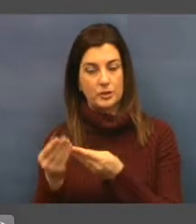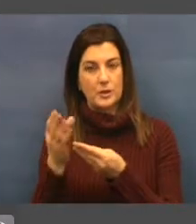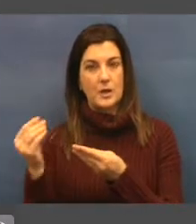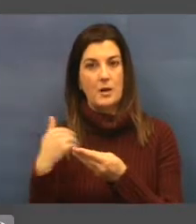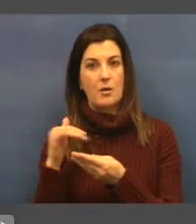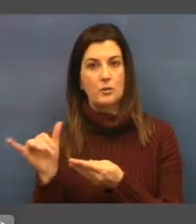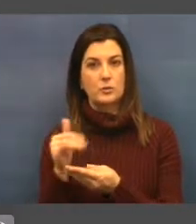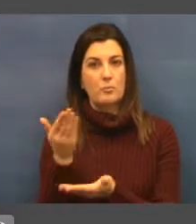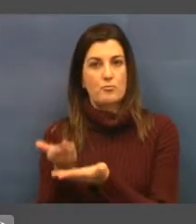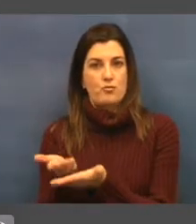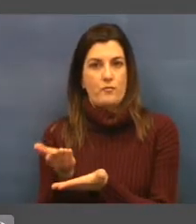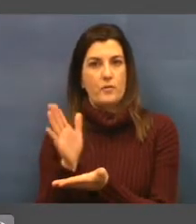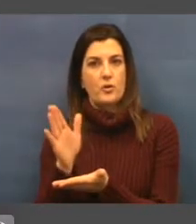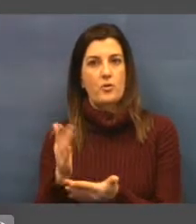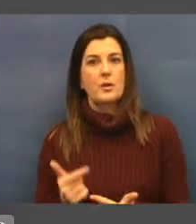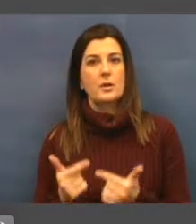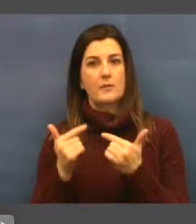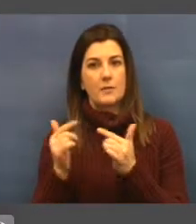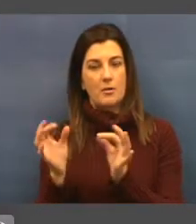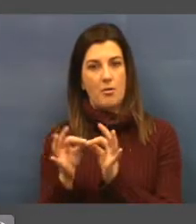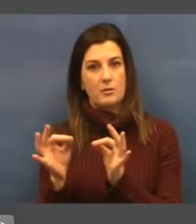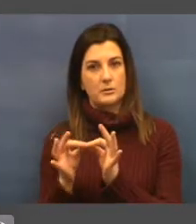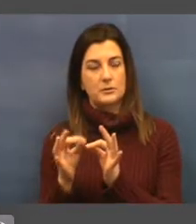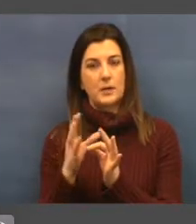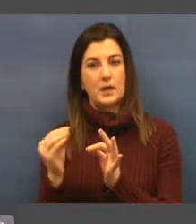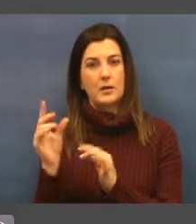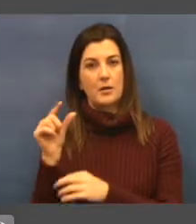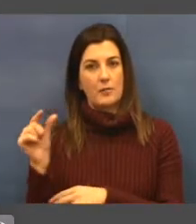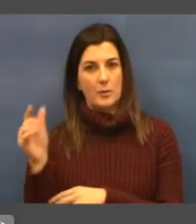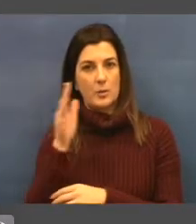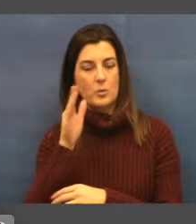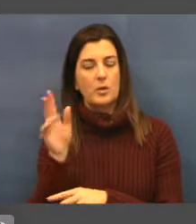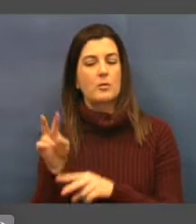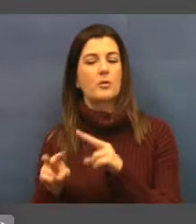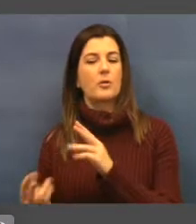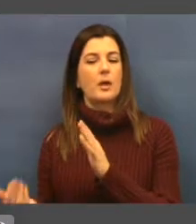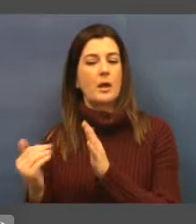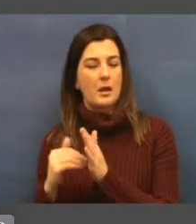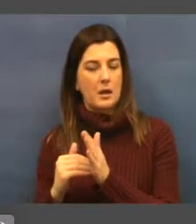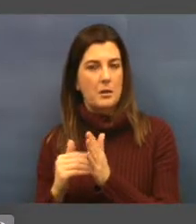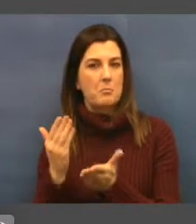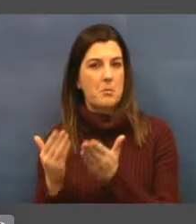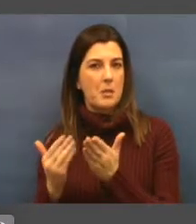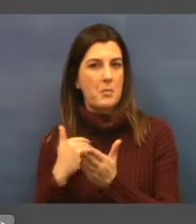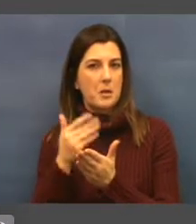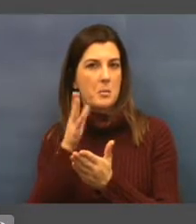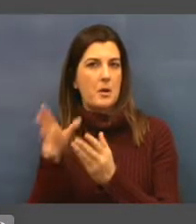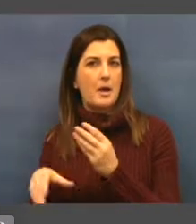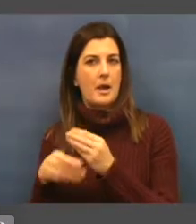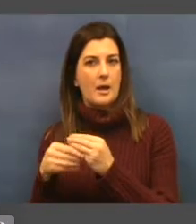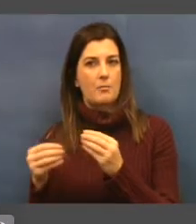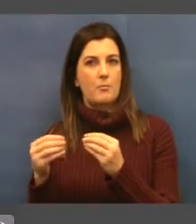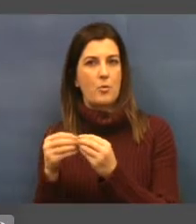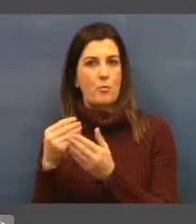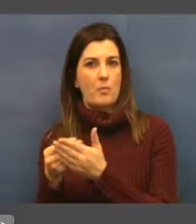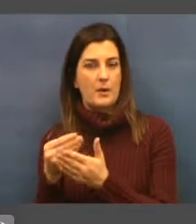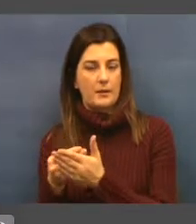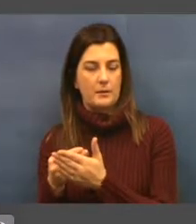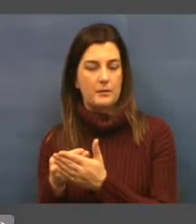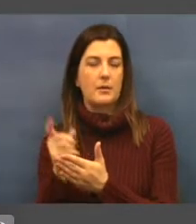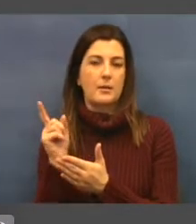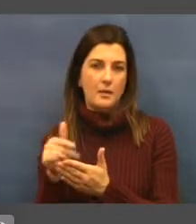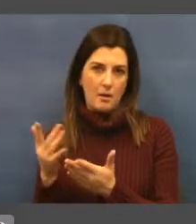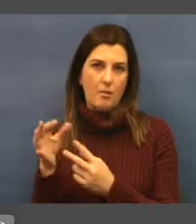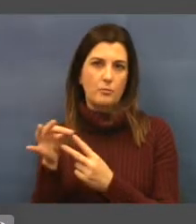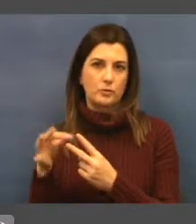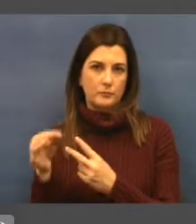of your living costs, and the government will take another look at that and may assess you for more money. So that's